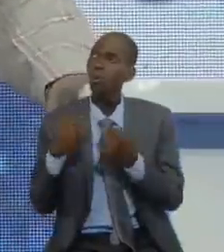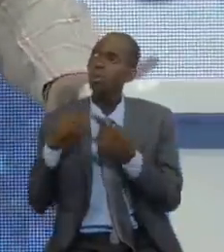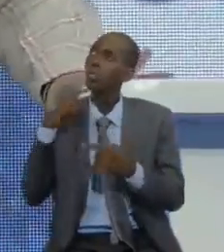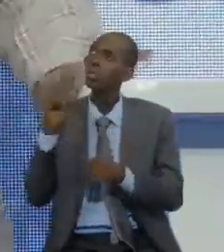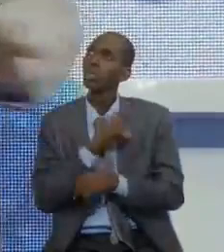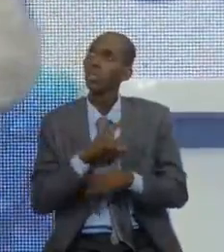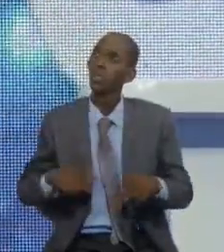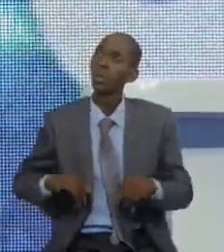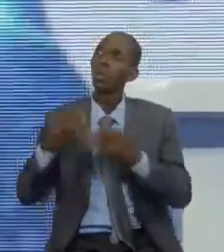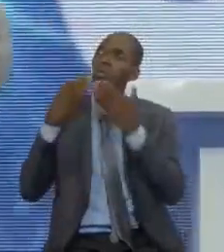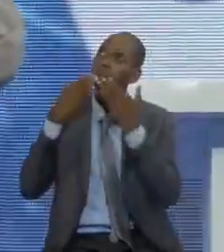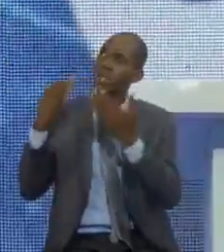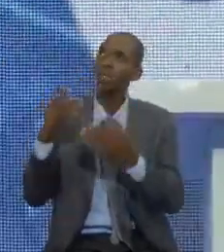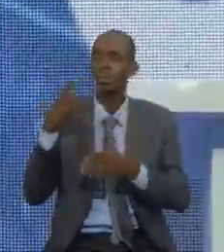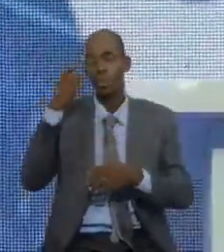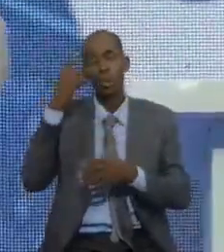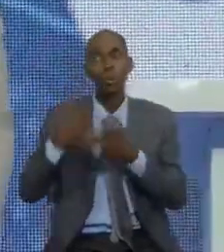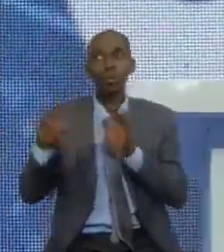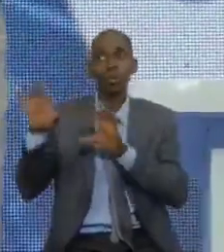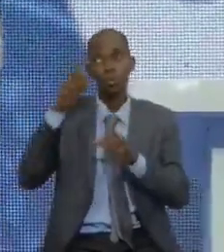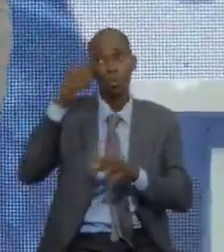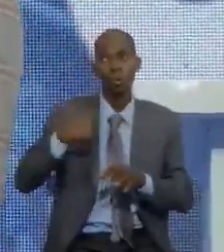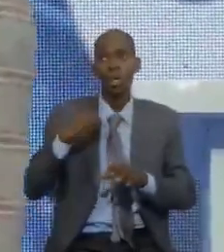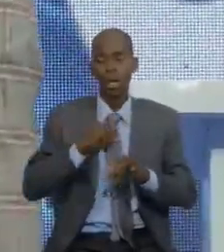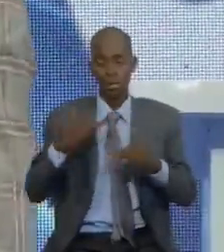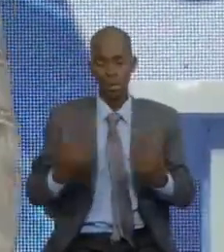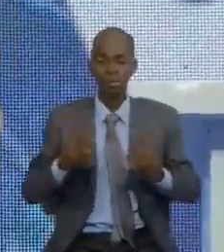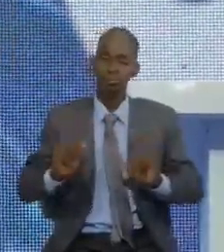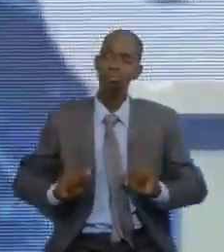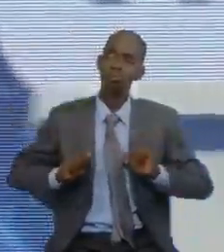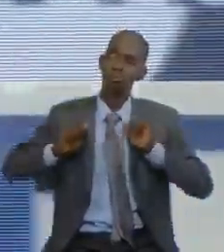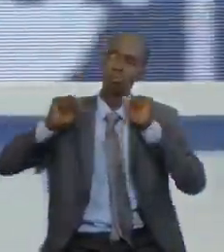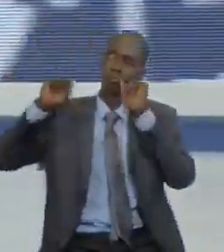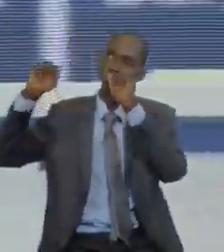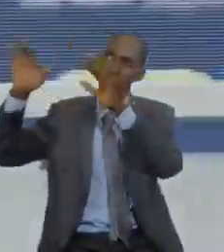what you have done, I surrender my life unto you.